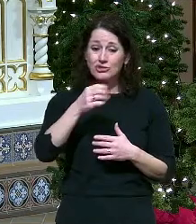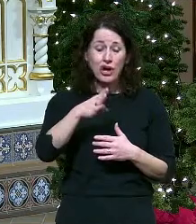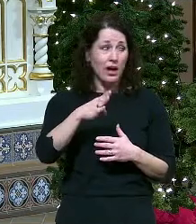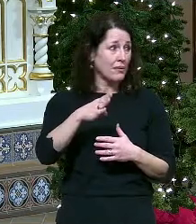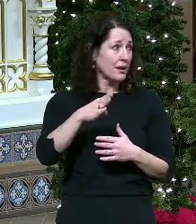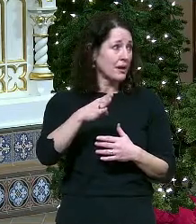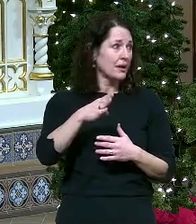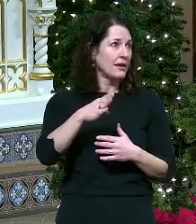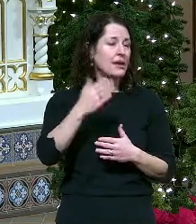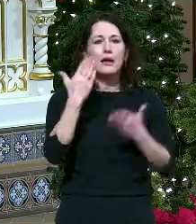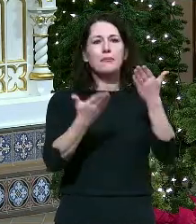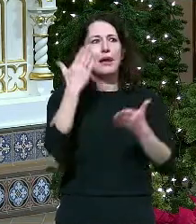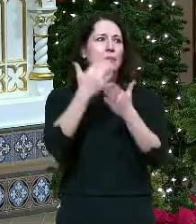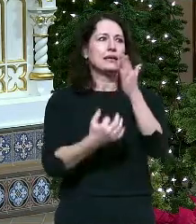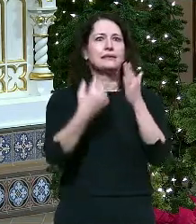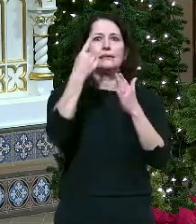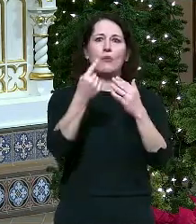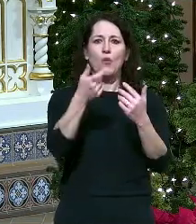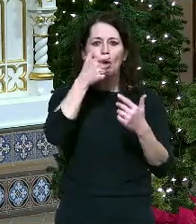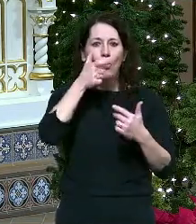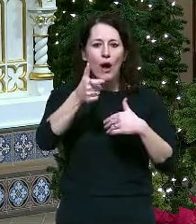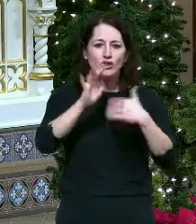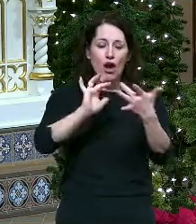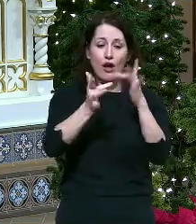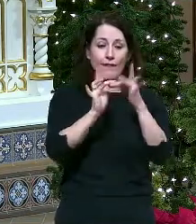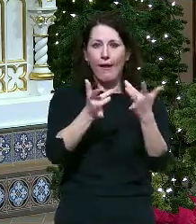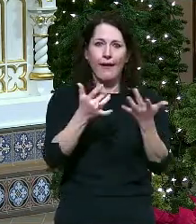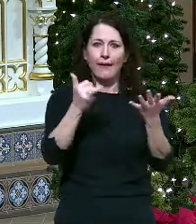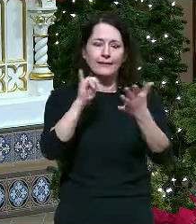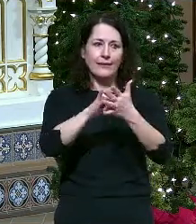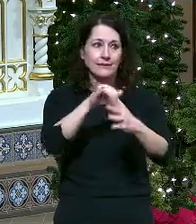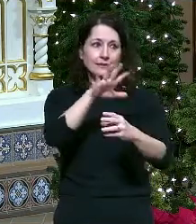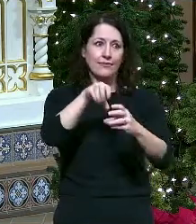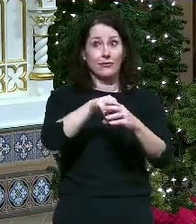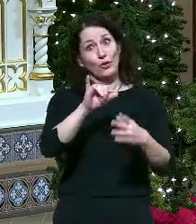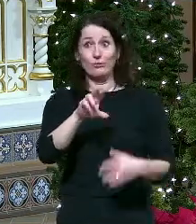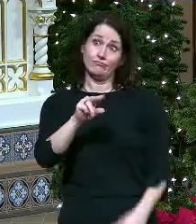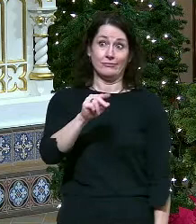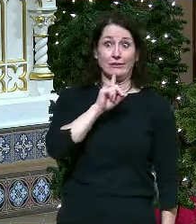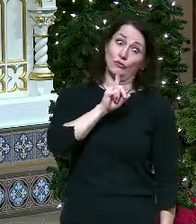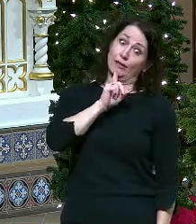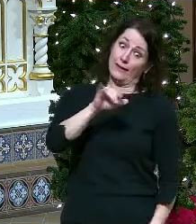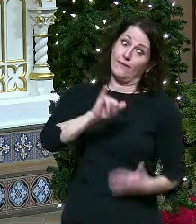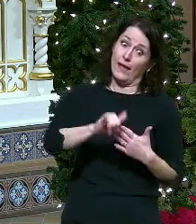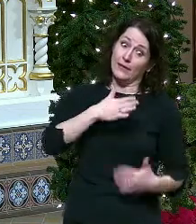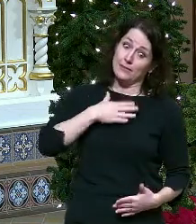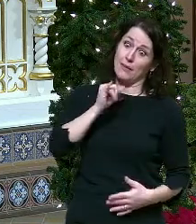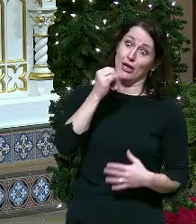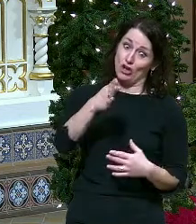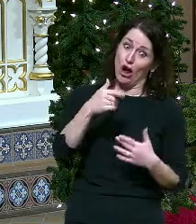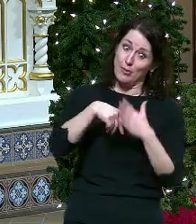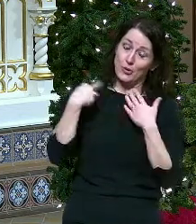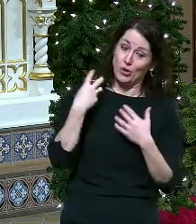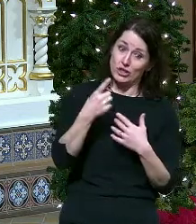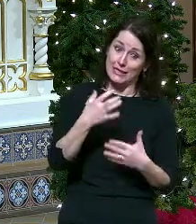Just my luck, there's somebody probably watching online. It's like, that's my job.